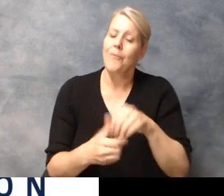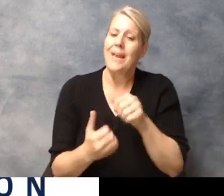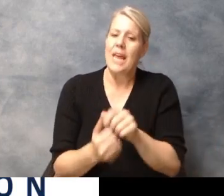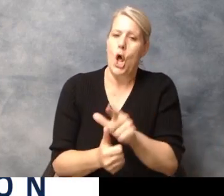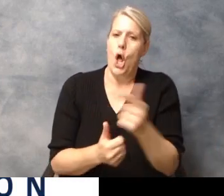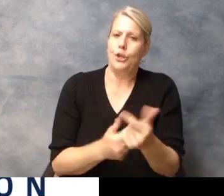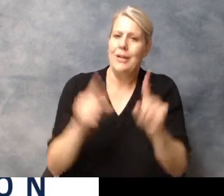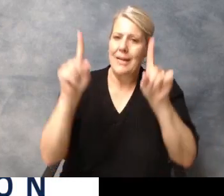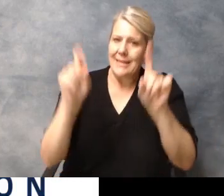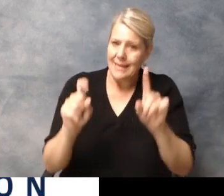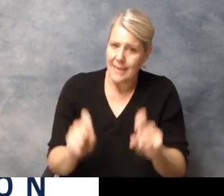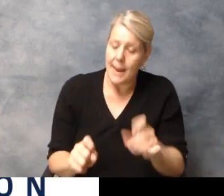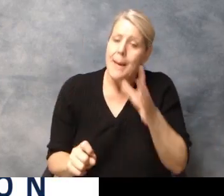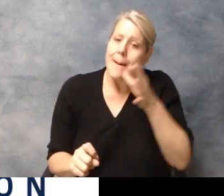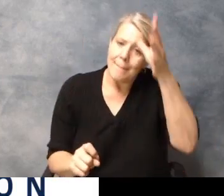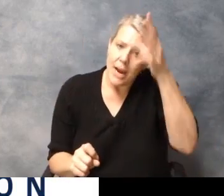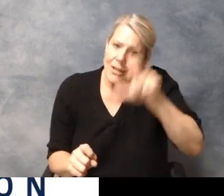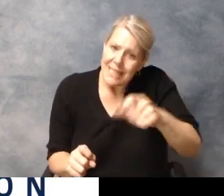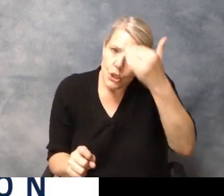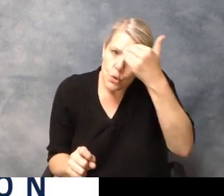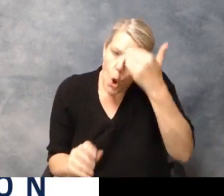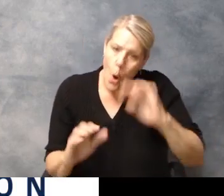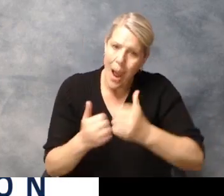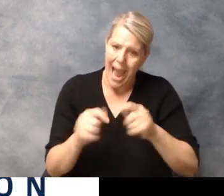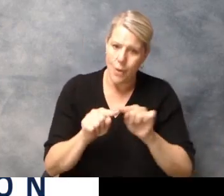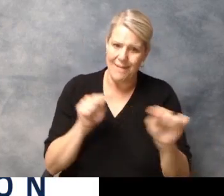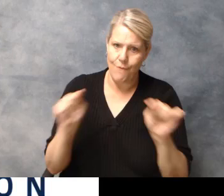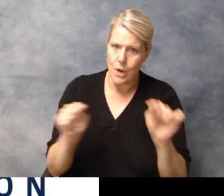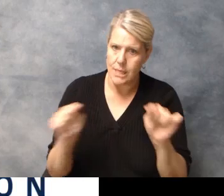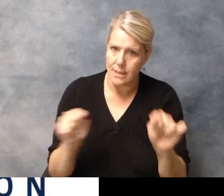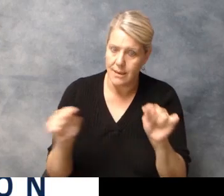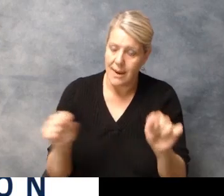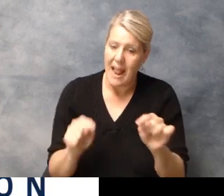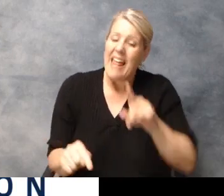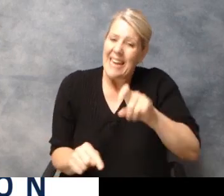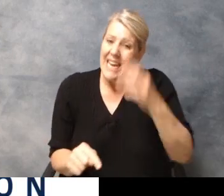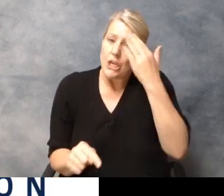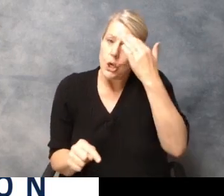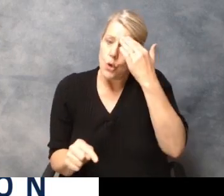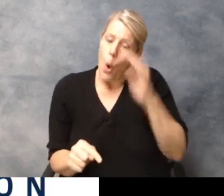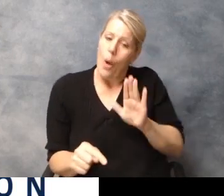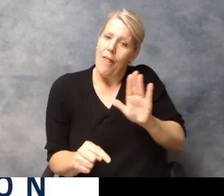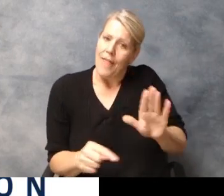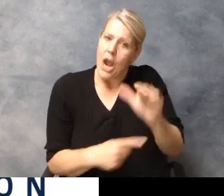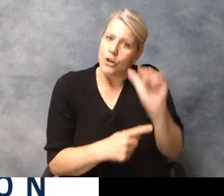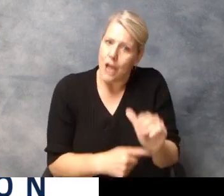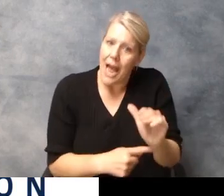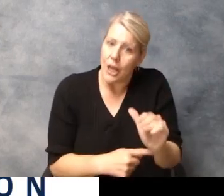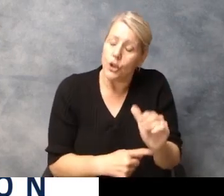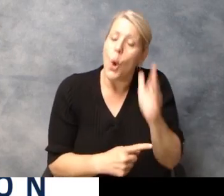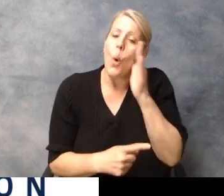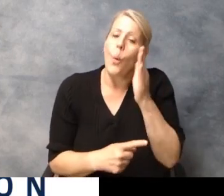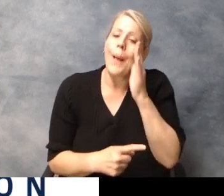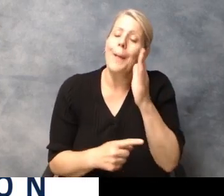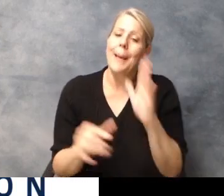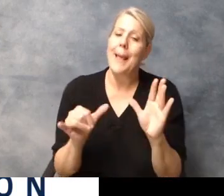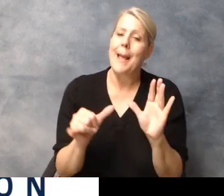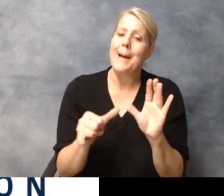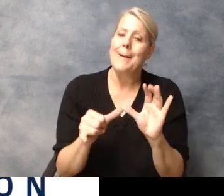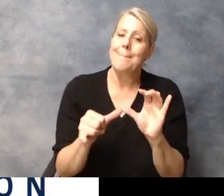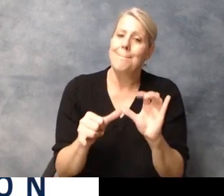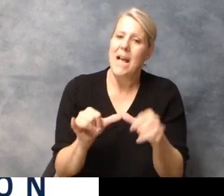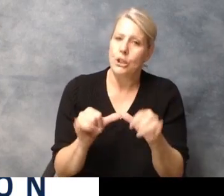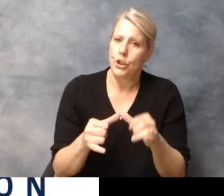must be informed of these differences in assessments and that their child is being measured on an alternate academic achievement